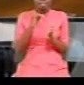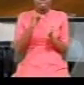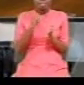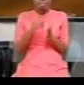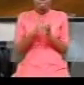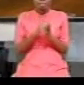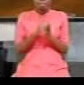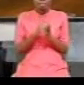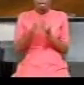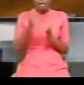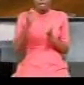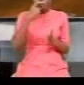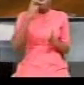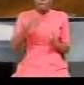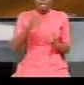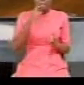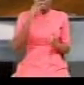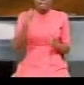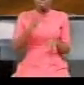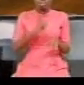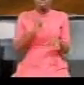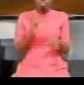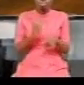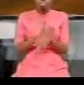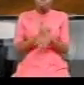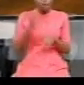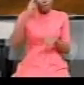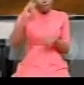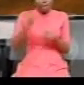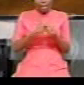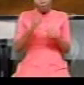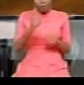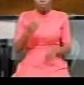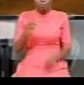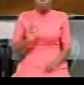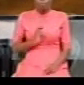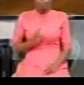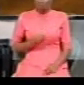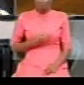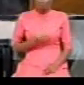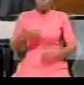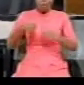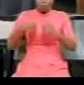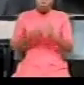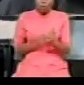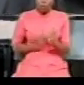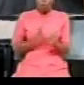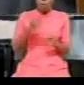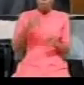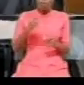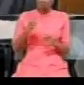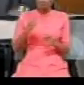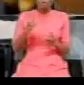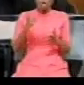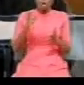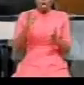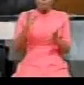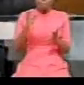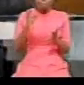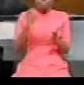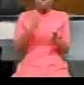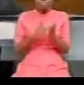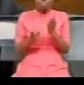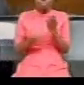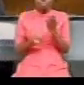mandate, a duty for every one of us. Follow-up of crusade converts is the